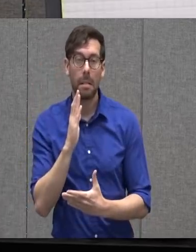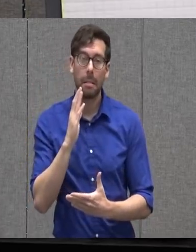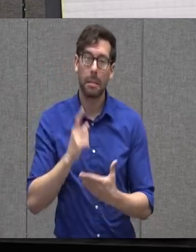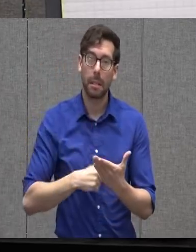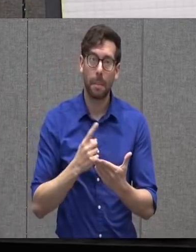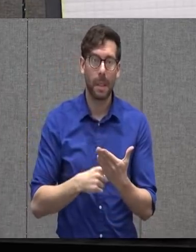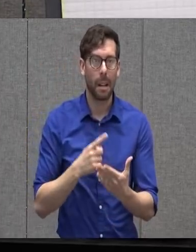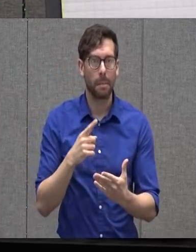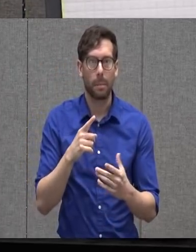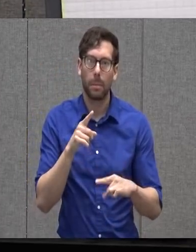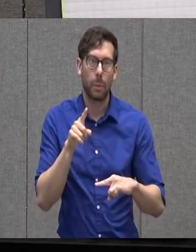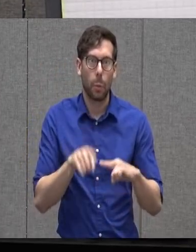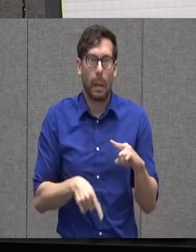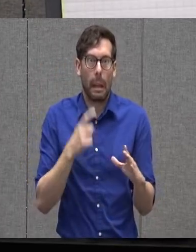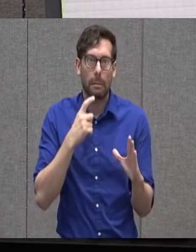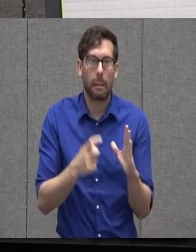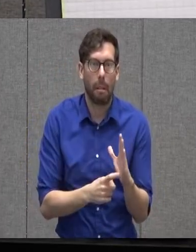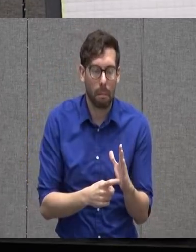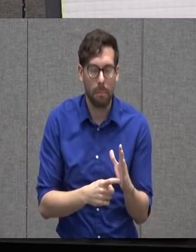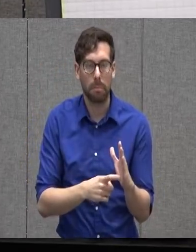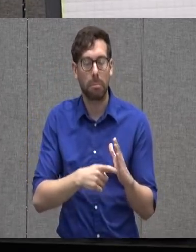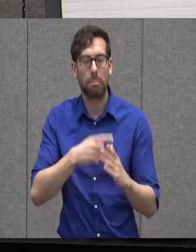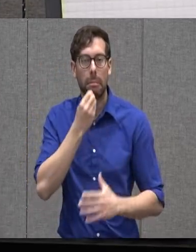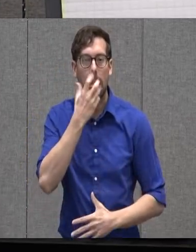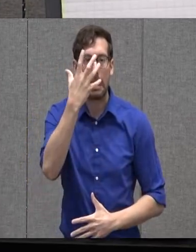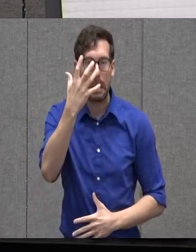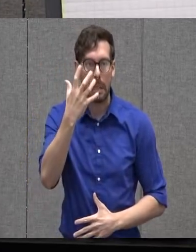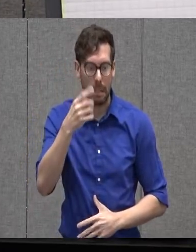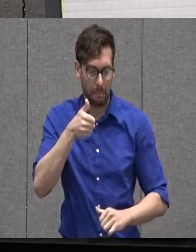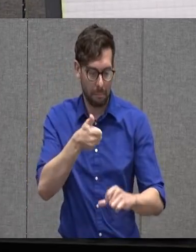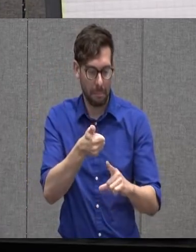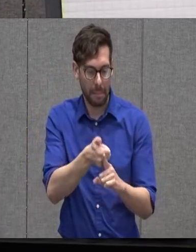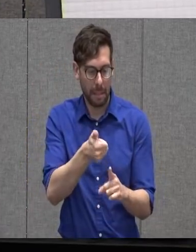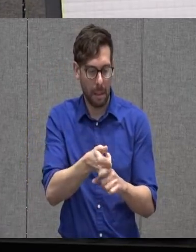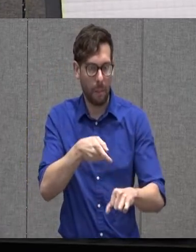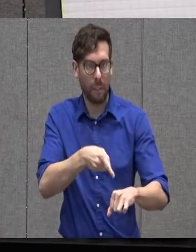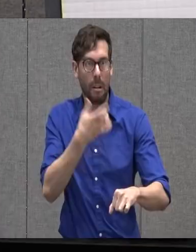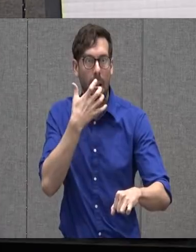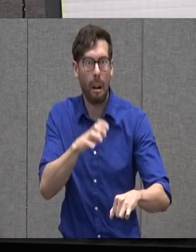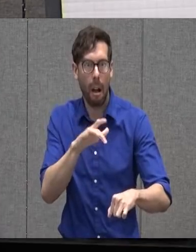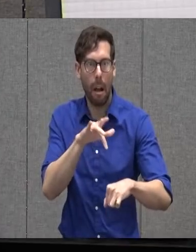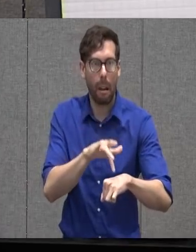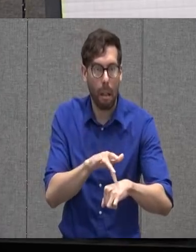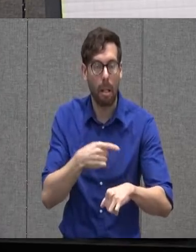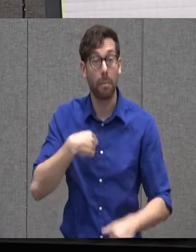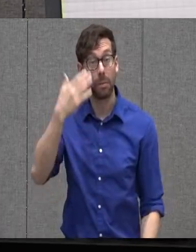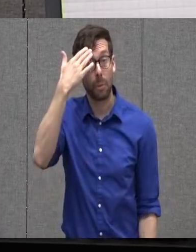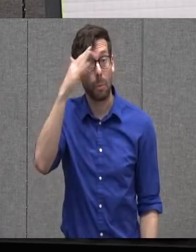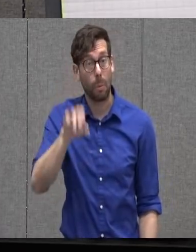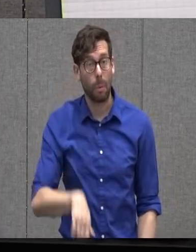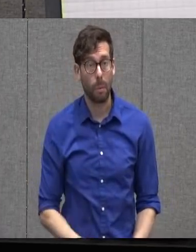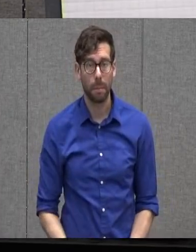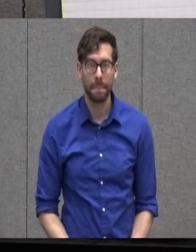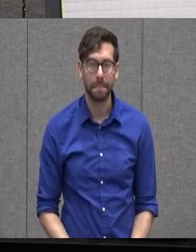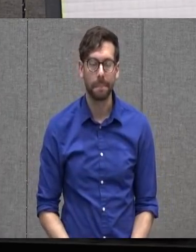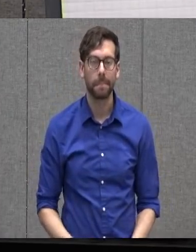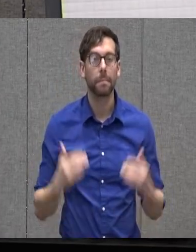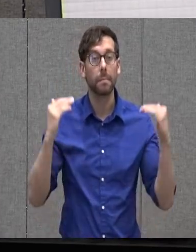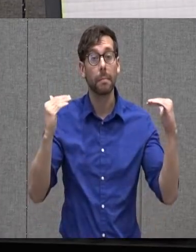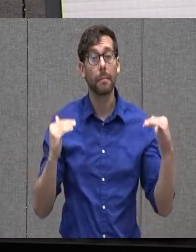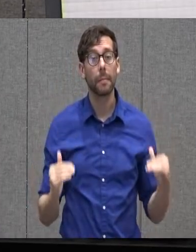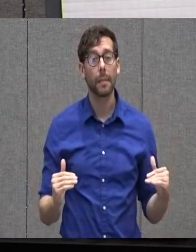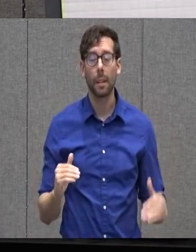was heated. And I think a rock is an example of that. What about a crayon? Maybe